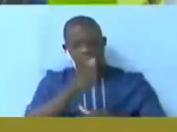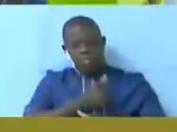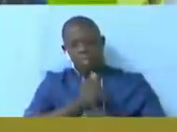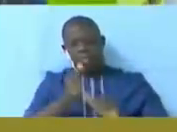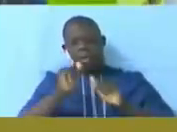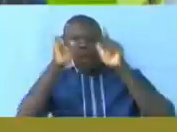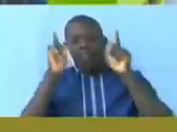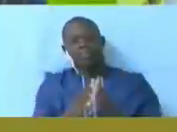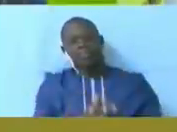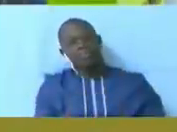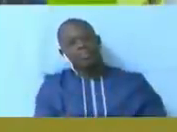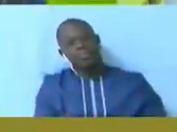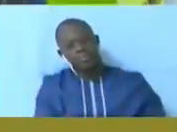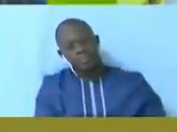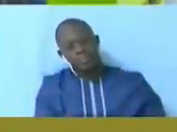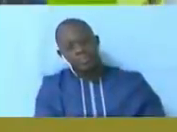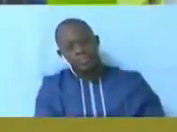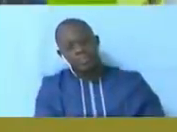What we have gone through as a nation